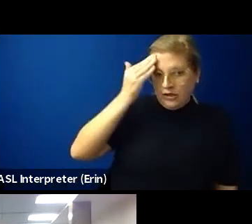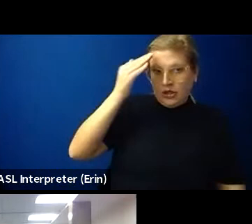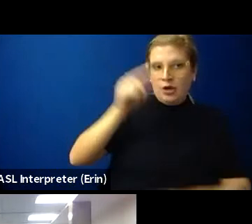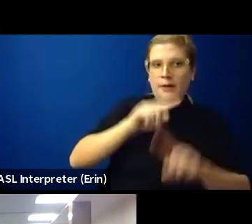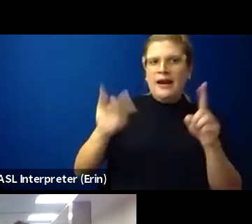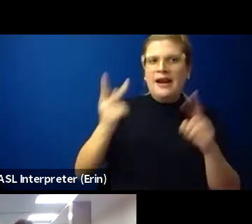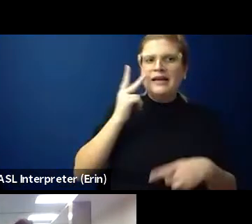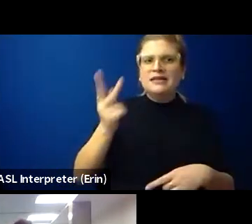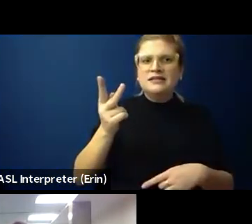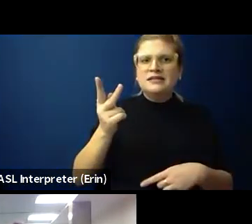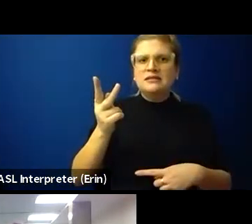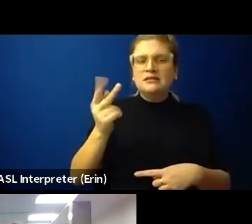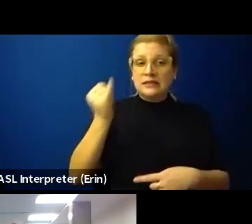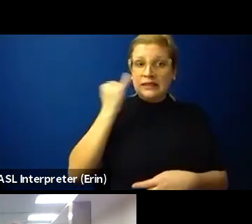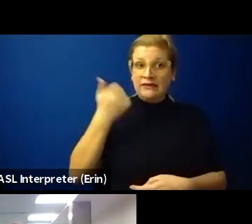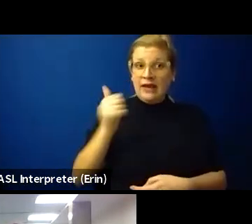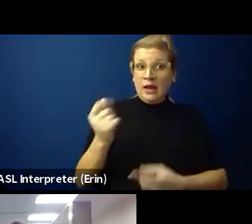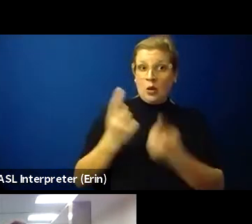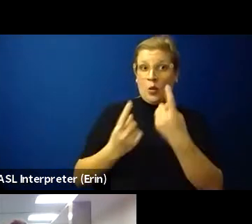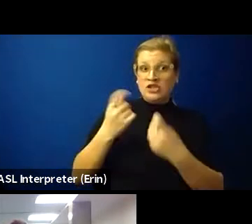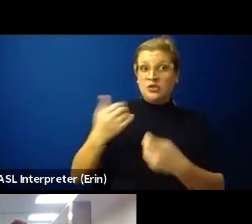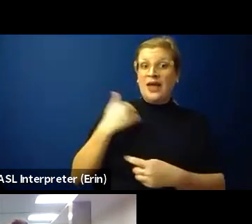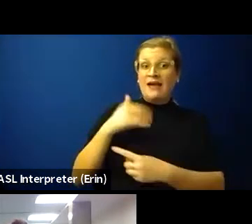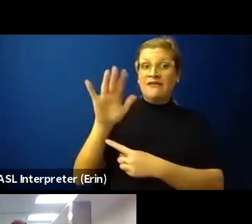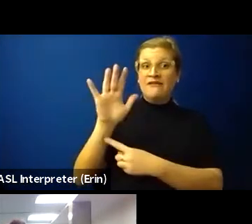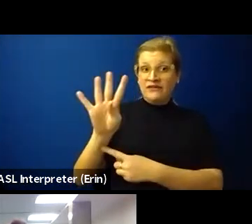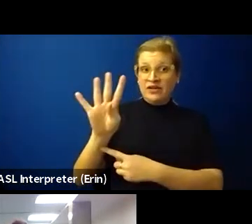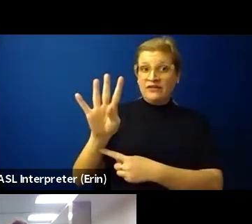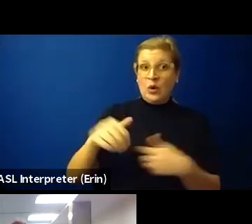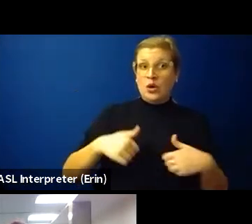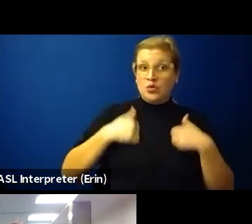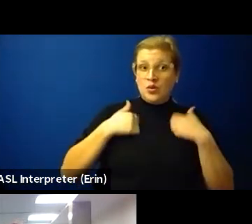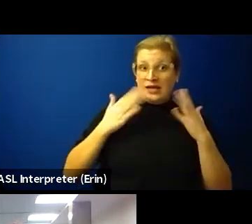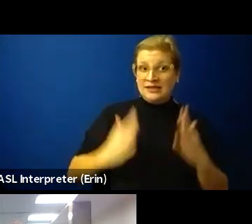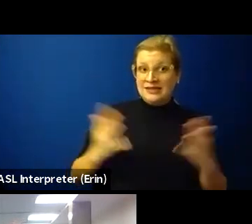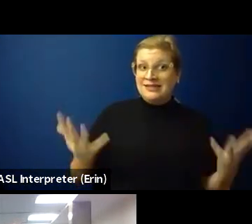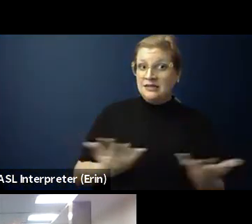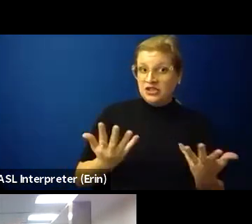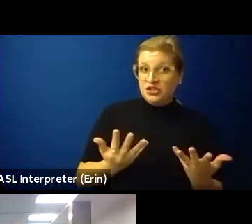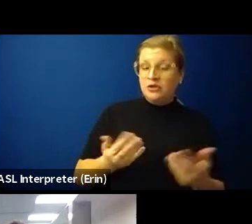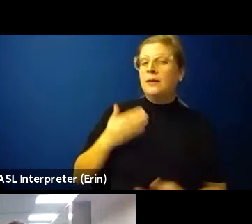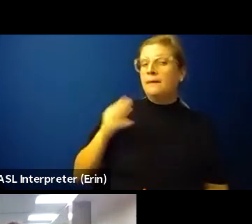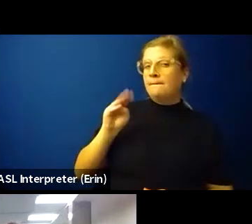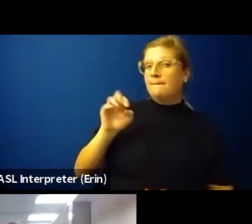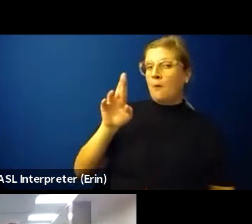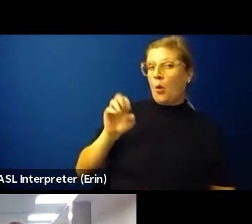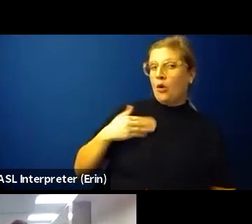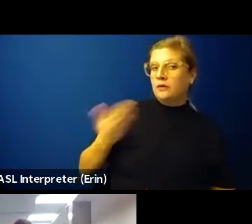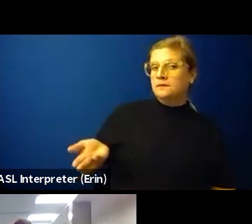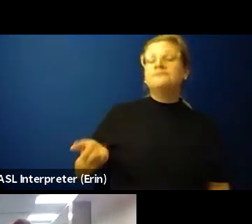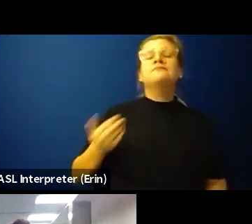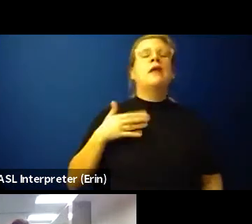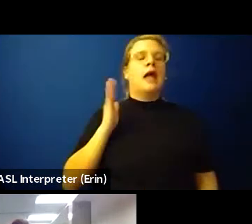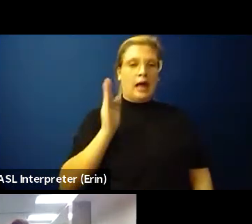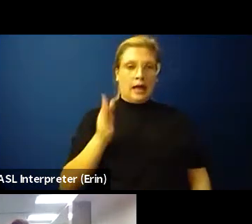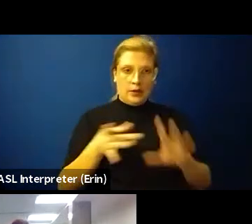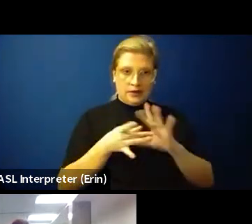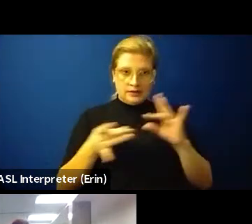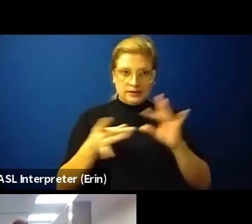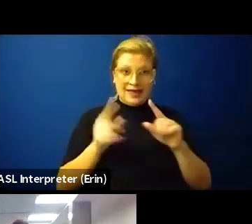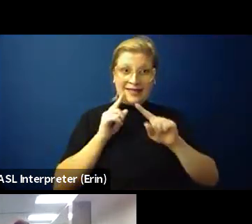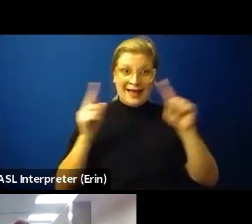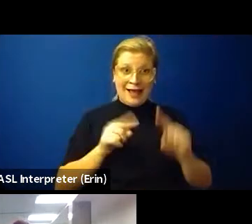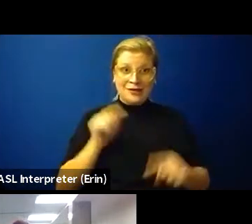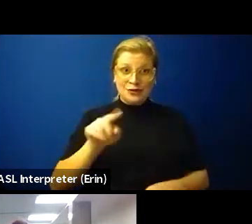see if we have any questions, 54 residents online. So, okay, go ahead, Commissioner Moore. Mm-hmm. So I'll just say the answer to